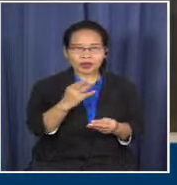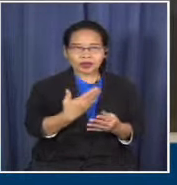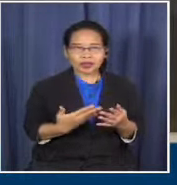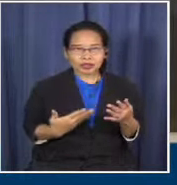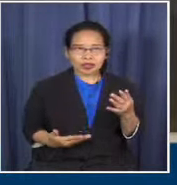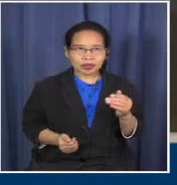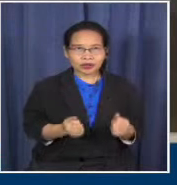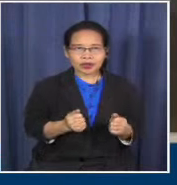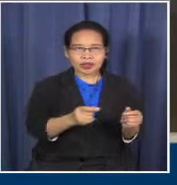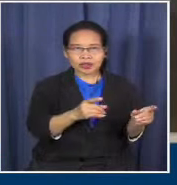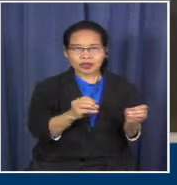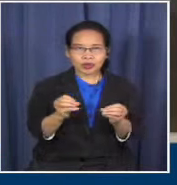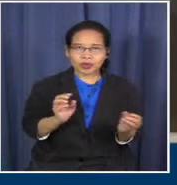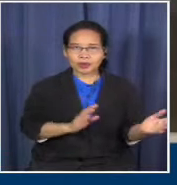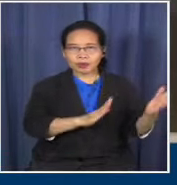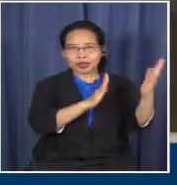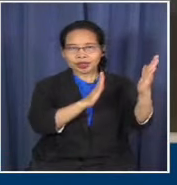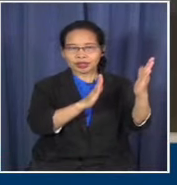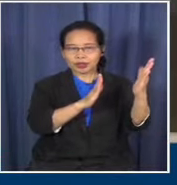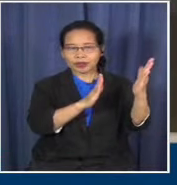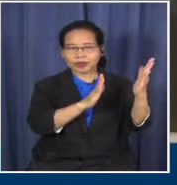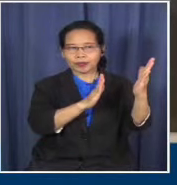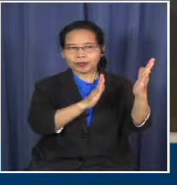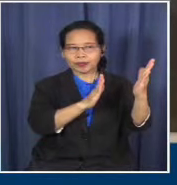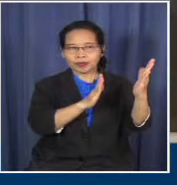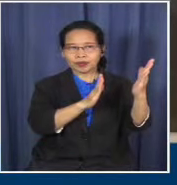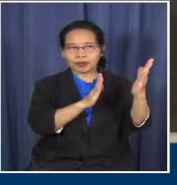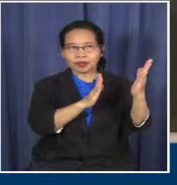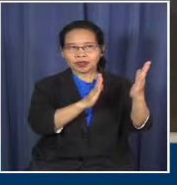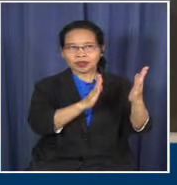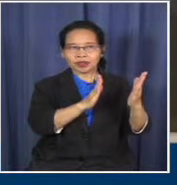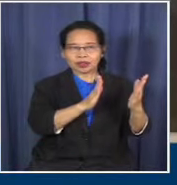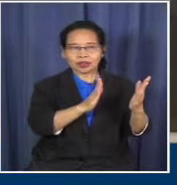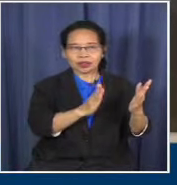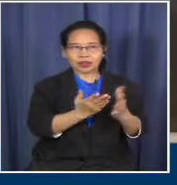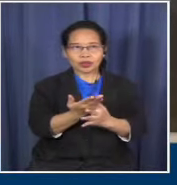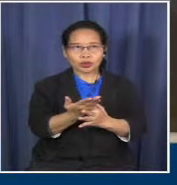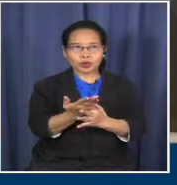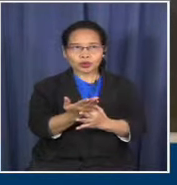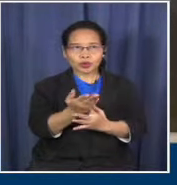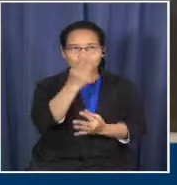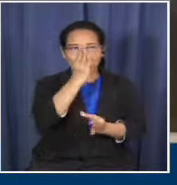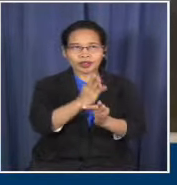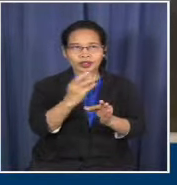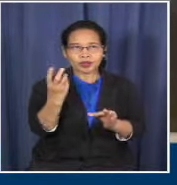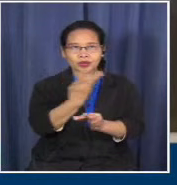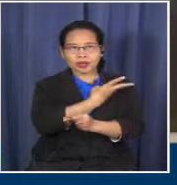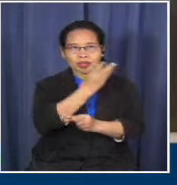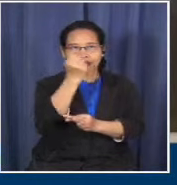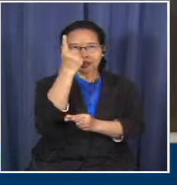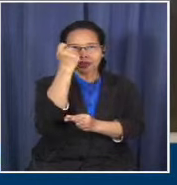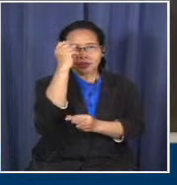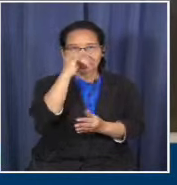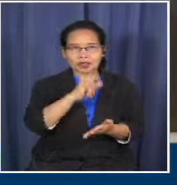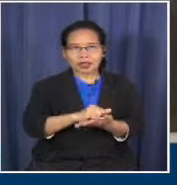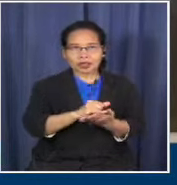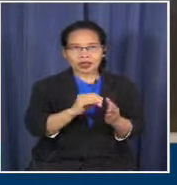of God, so that things which are seen were not made of things which do appear.